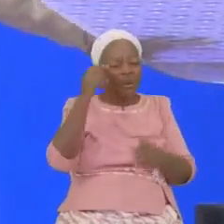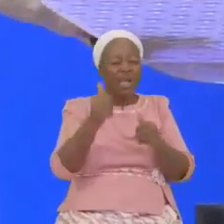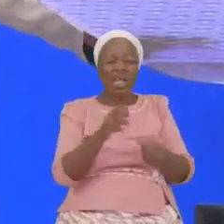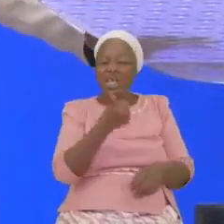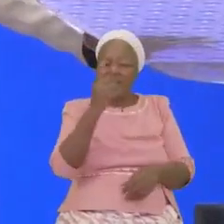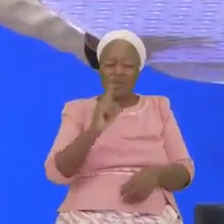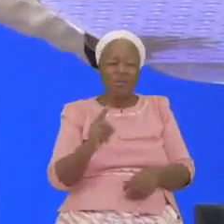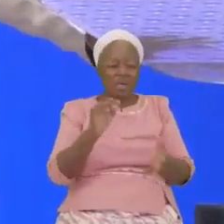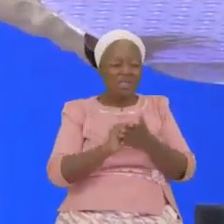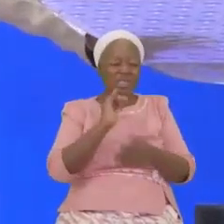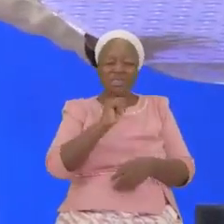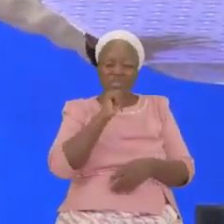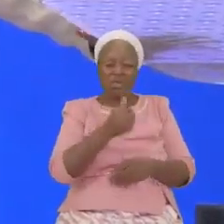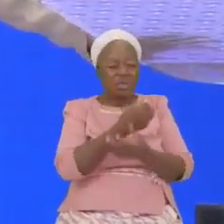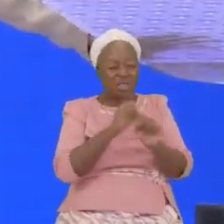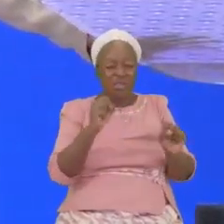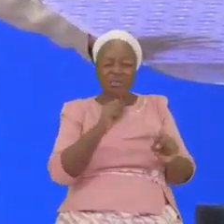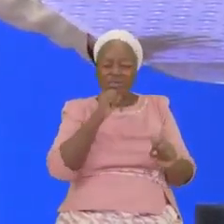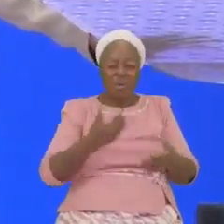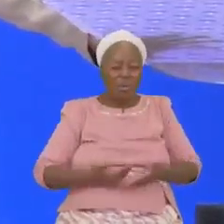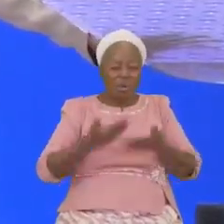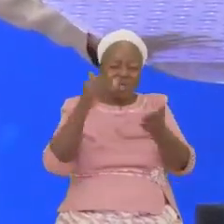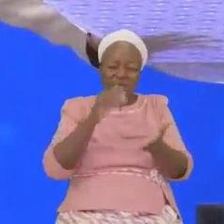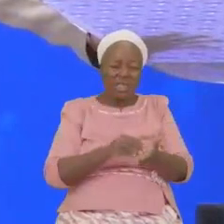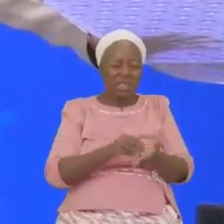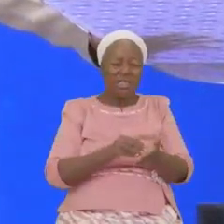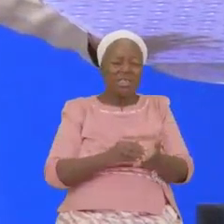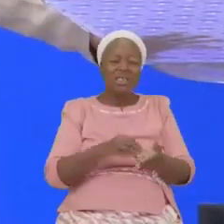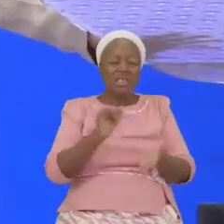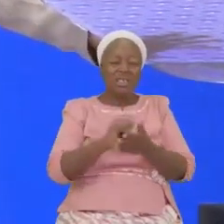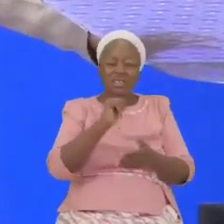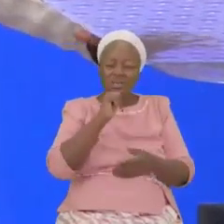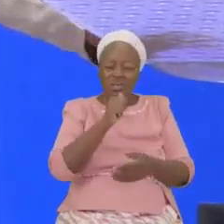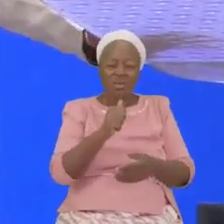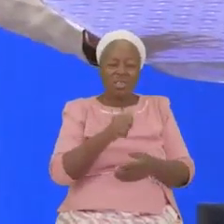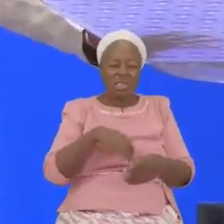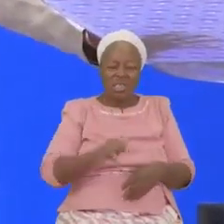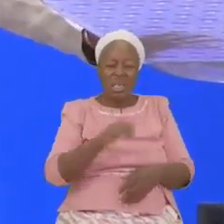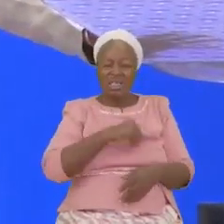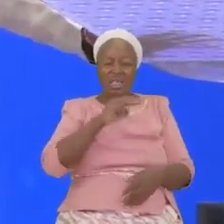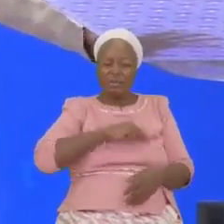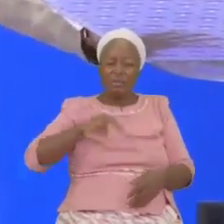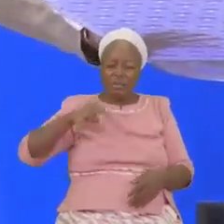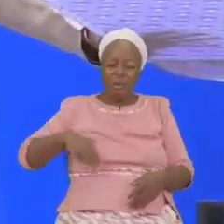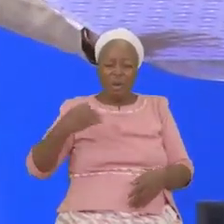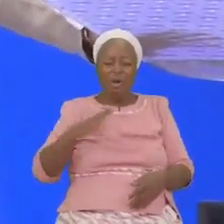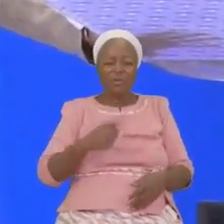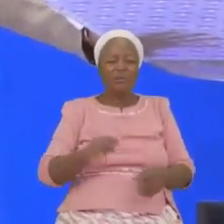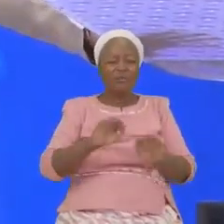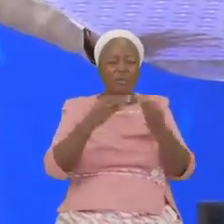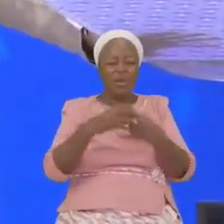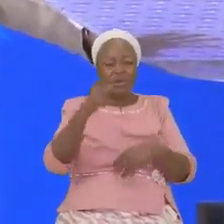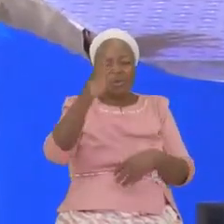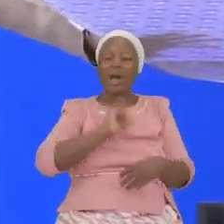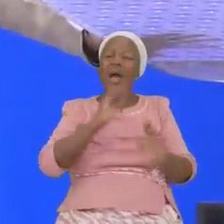anyone that is not saved, not born again, who has not become a member of the family of God, I